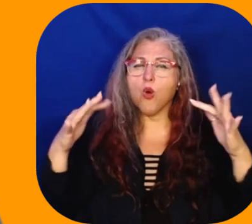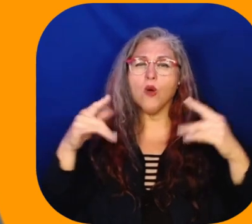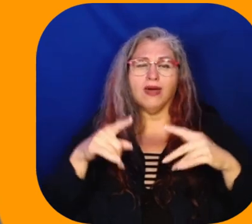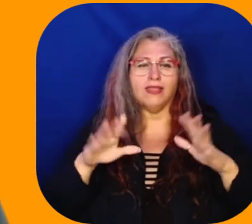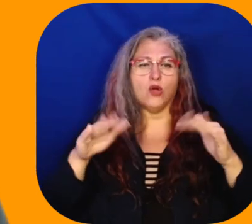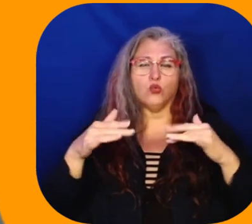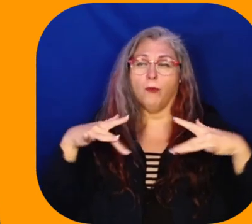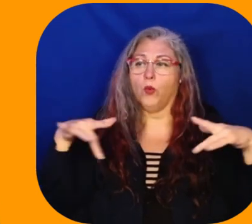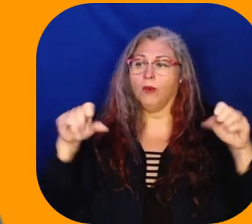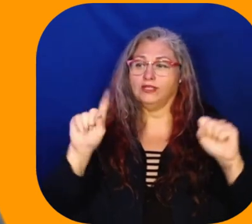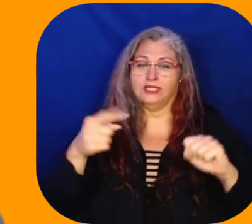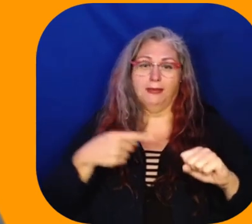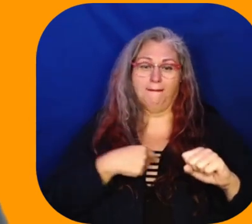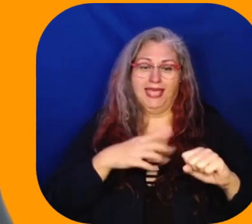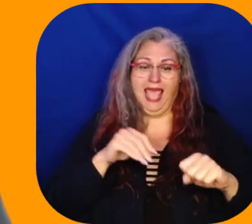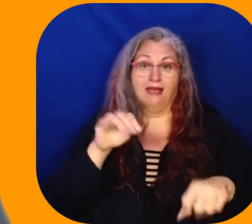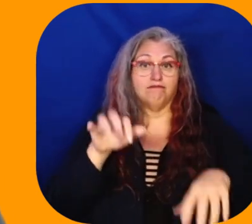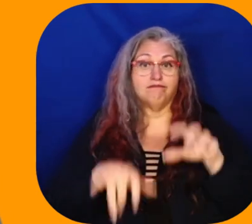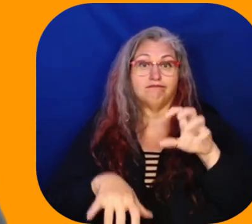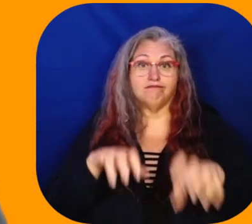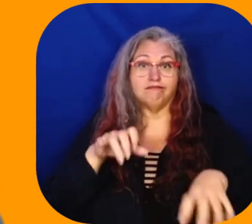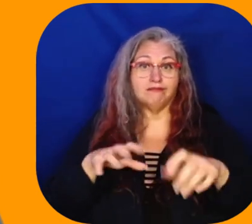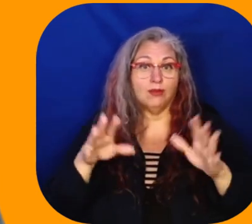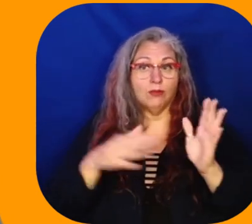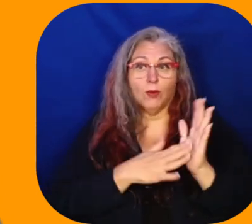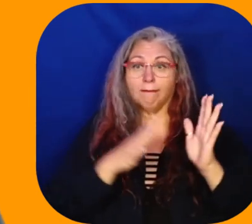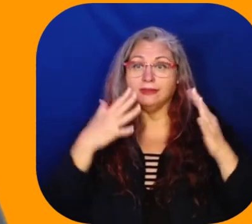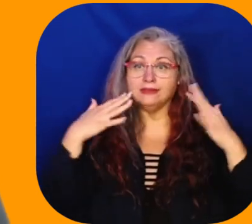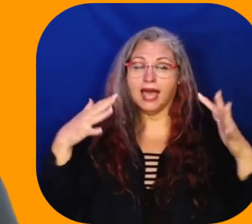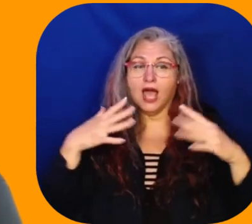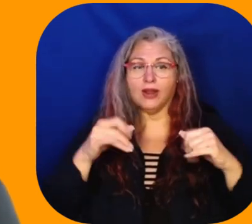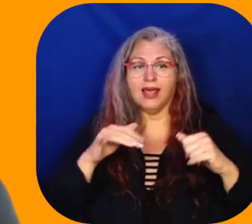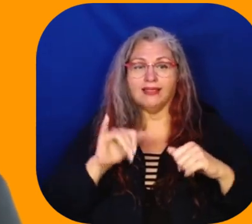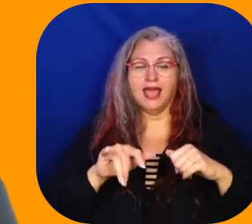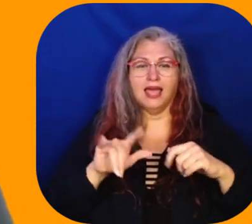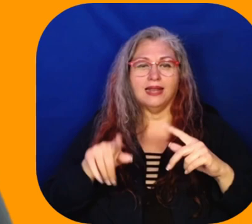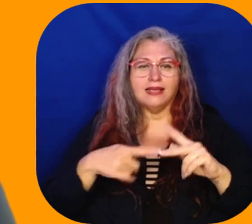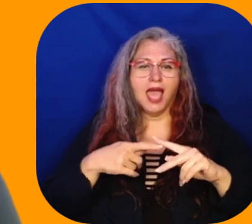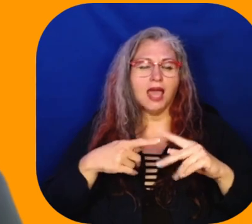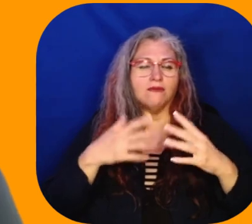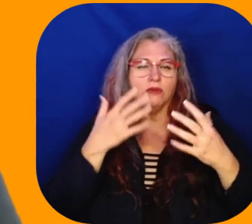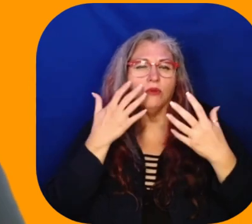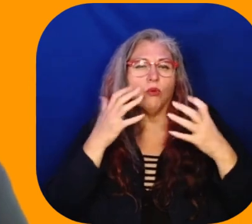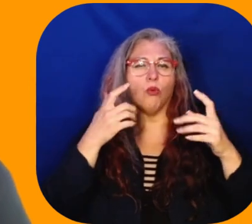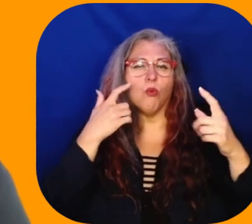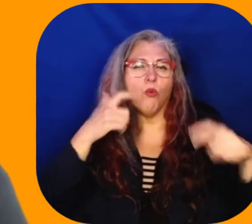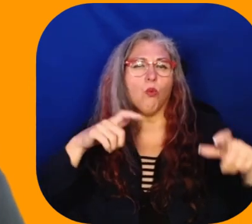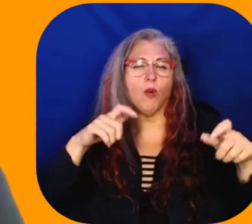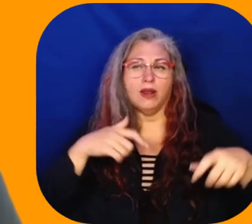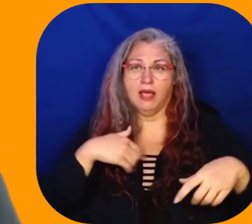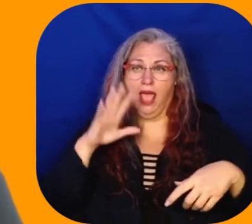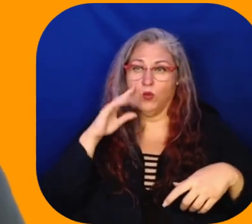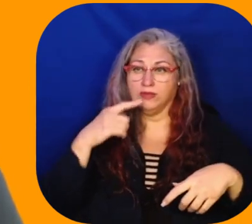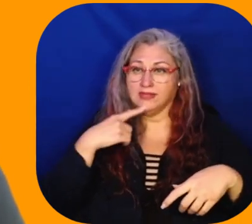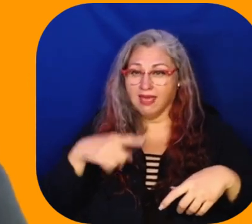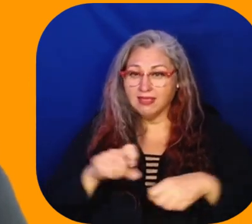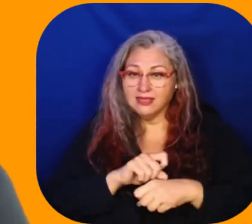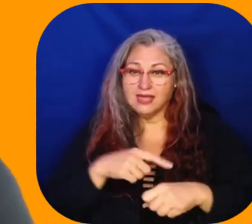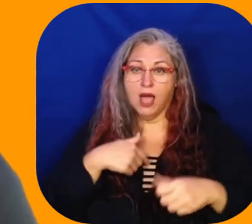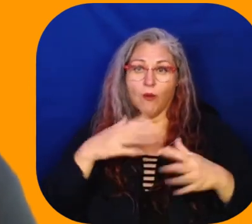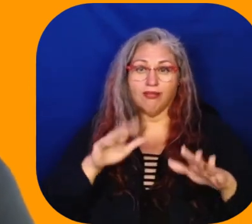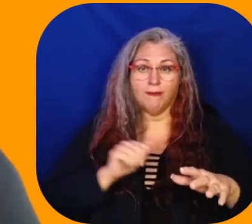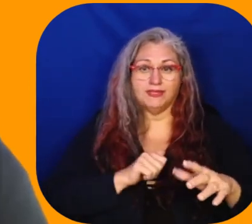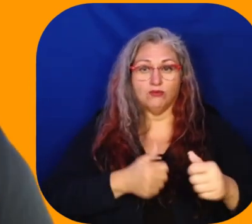except for me and that typewriter and this soft wailing. You know, like, am I going to actually say this? Am I going to let myself tell this